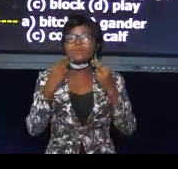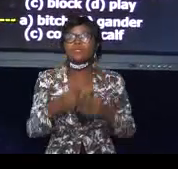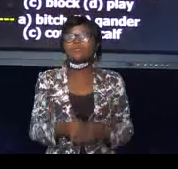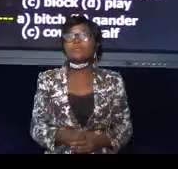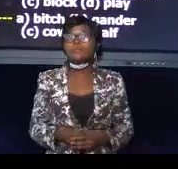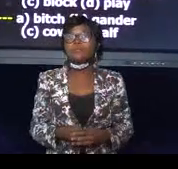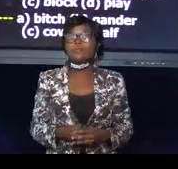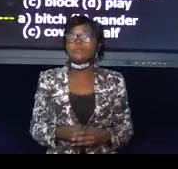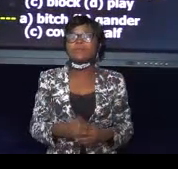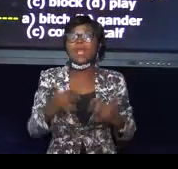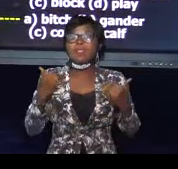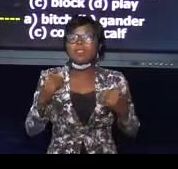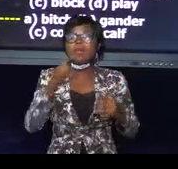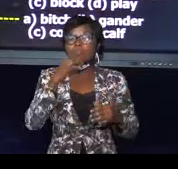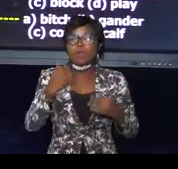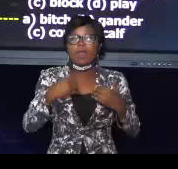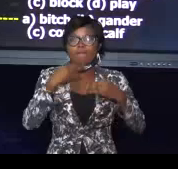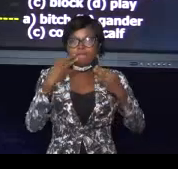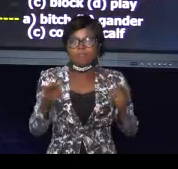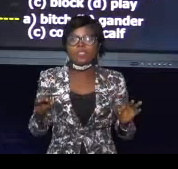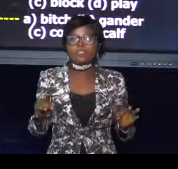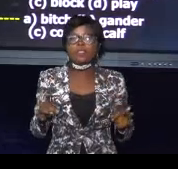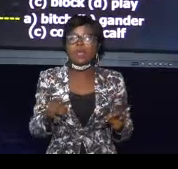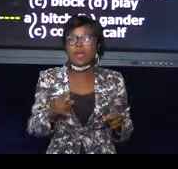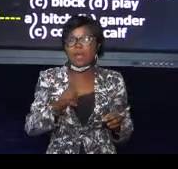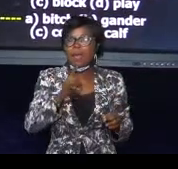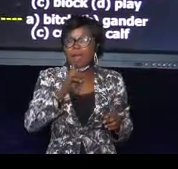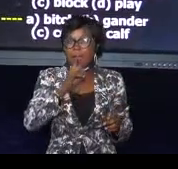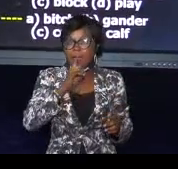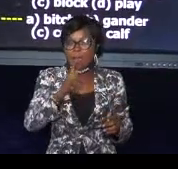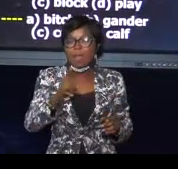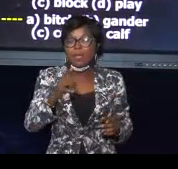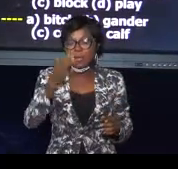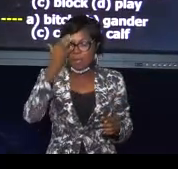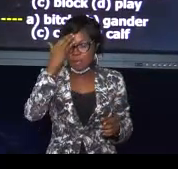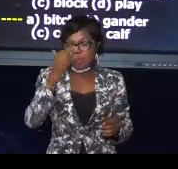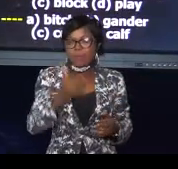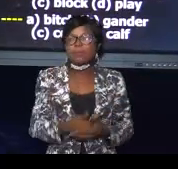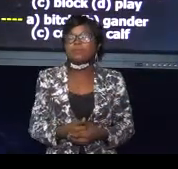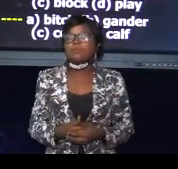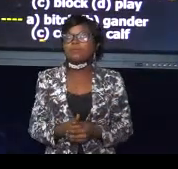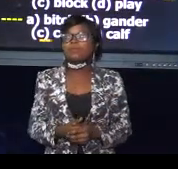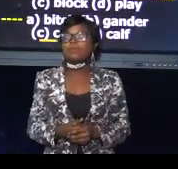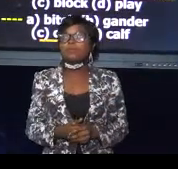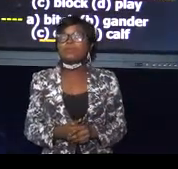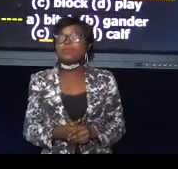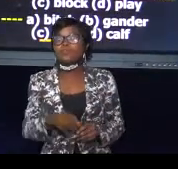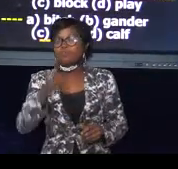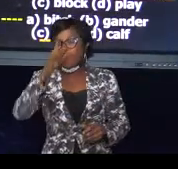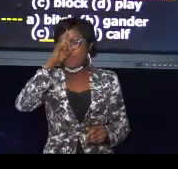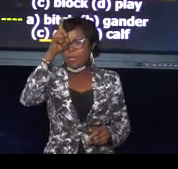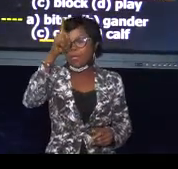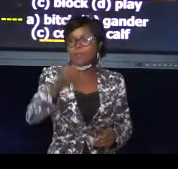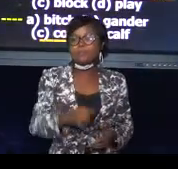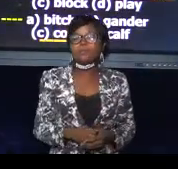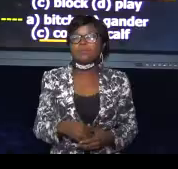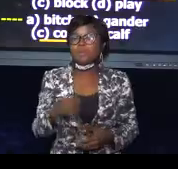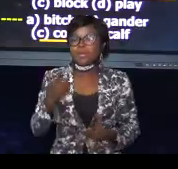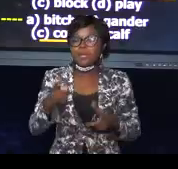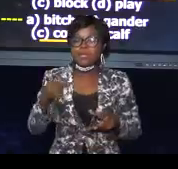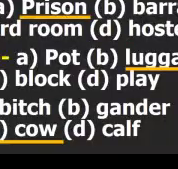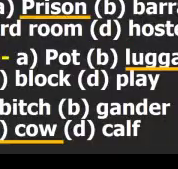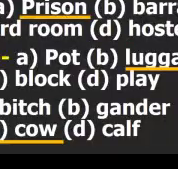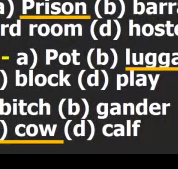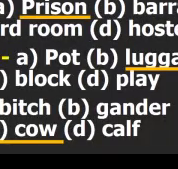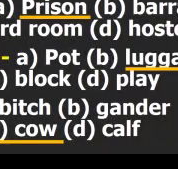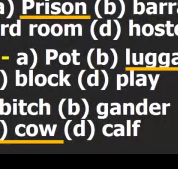Eyes on me. And now you should have written all the 6 answers. I trust you. You are brilliant. Now,